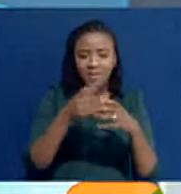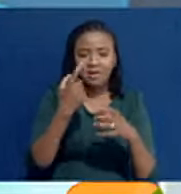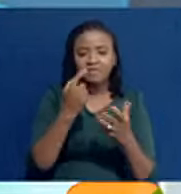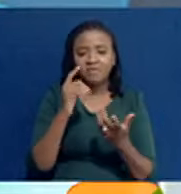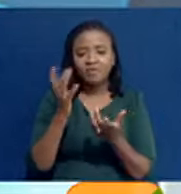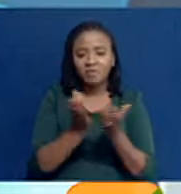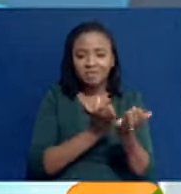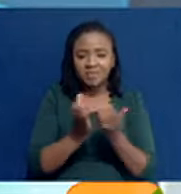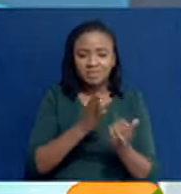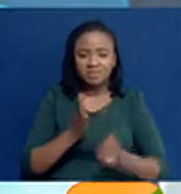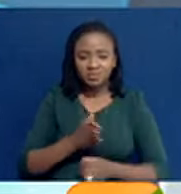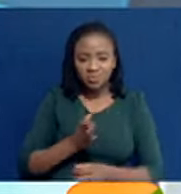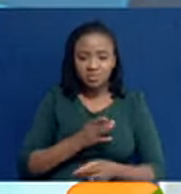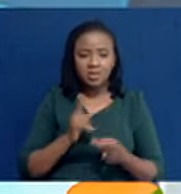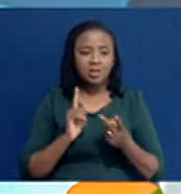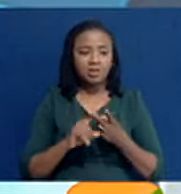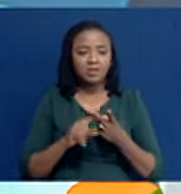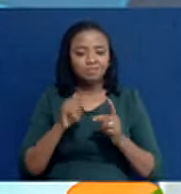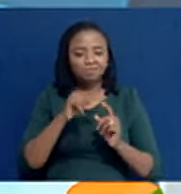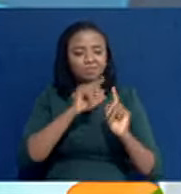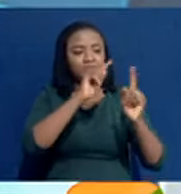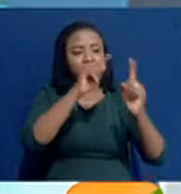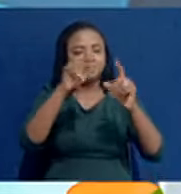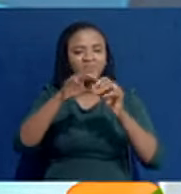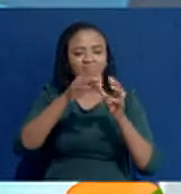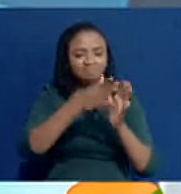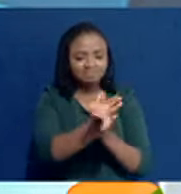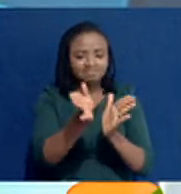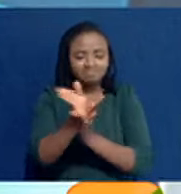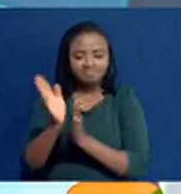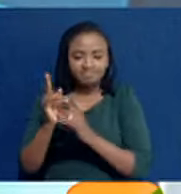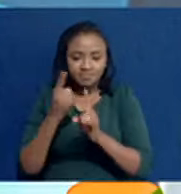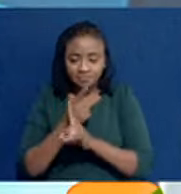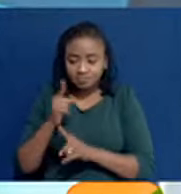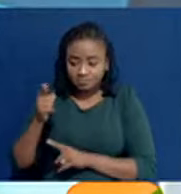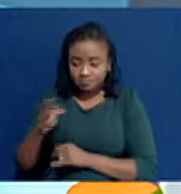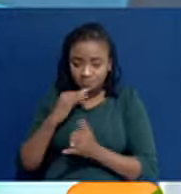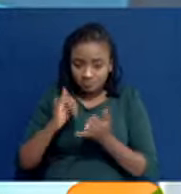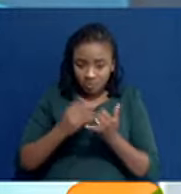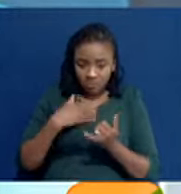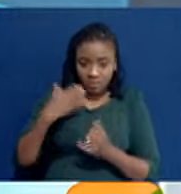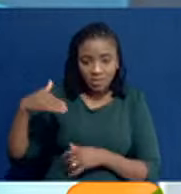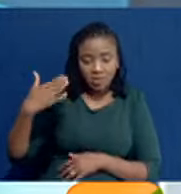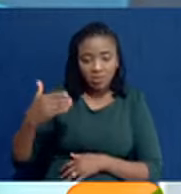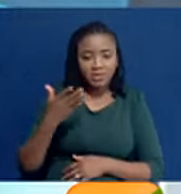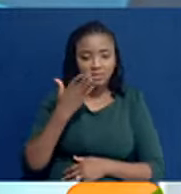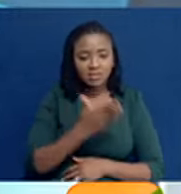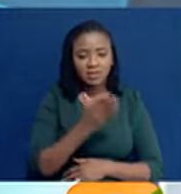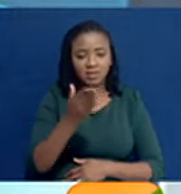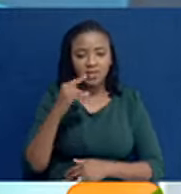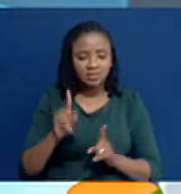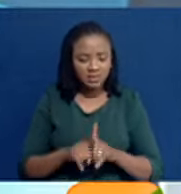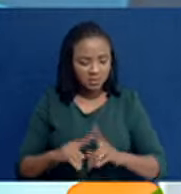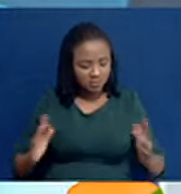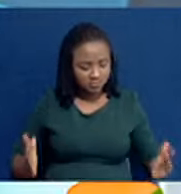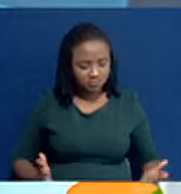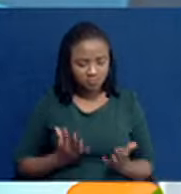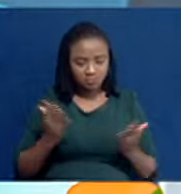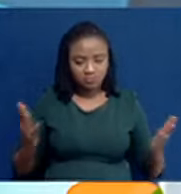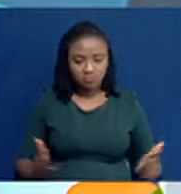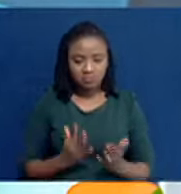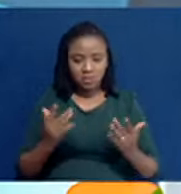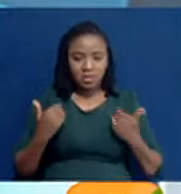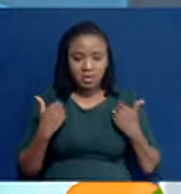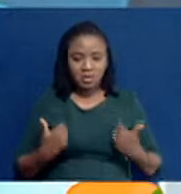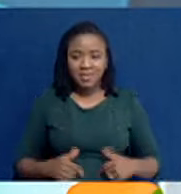opened clubs around the country, he was always part and parcel and encouraging me. Mm.